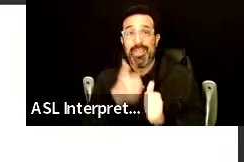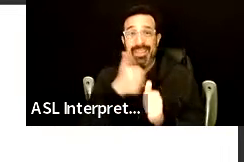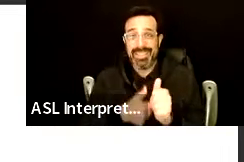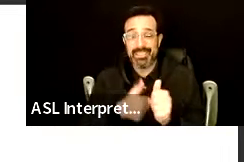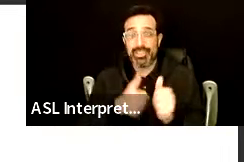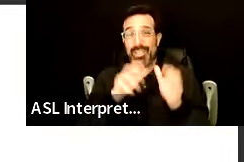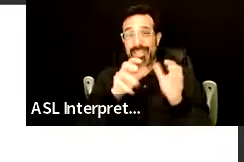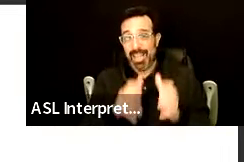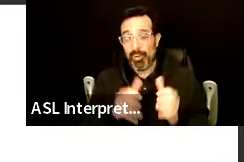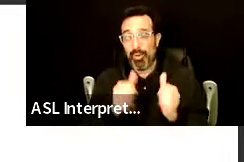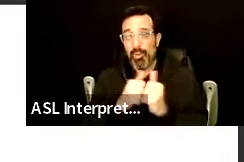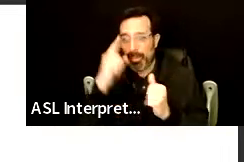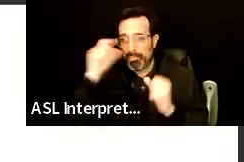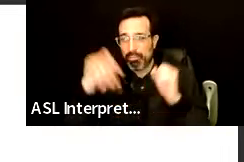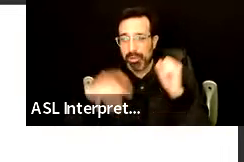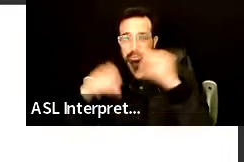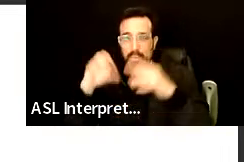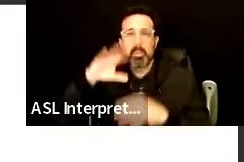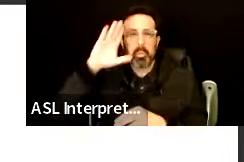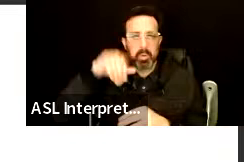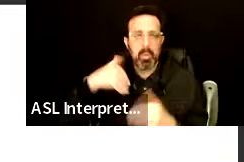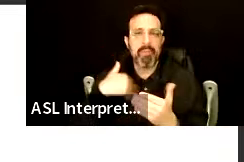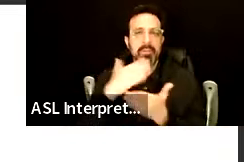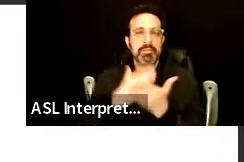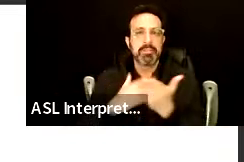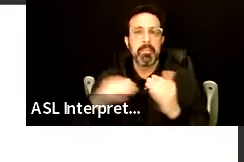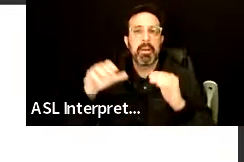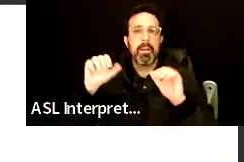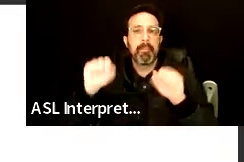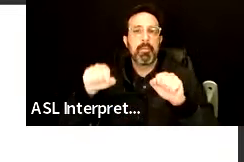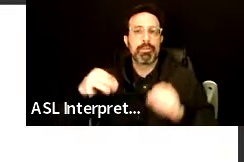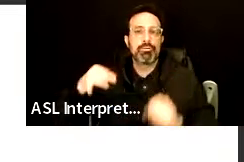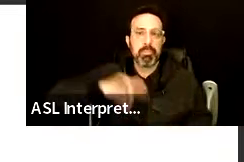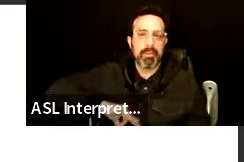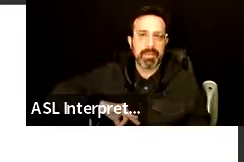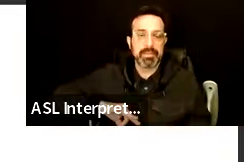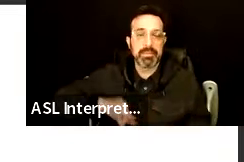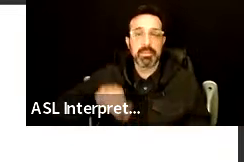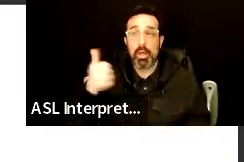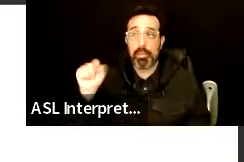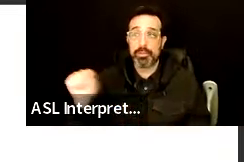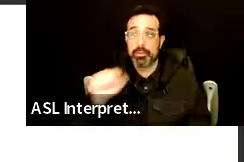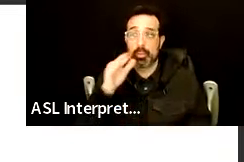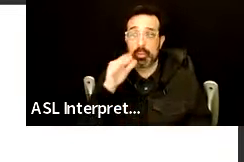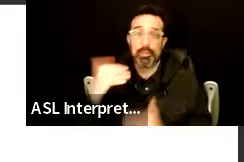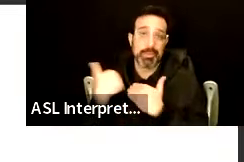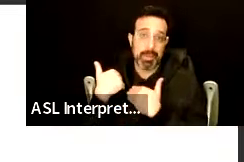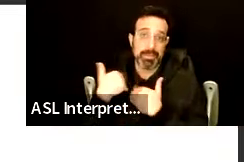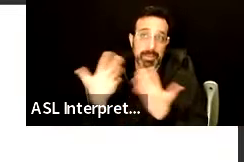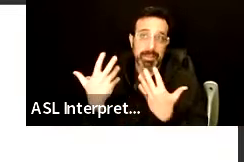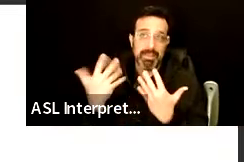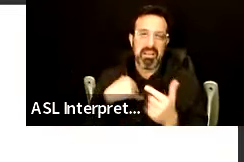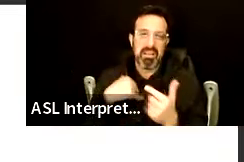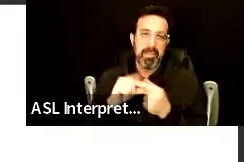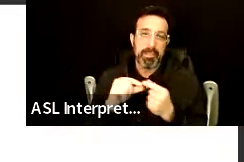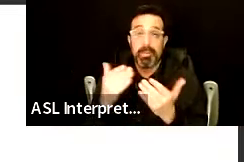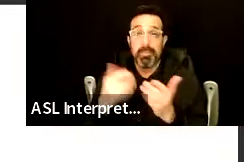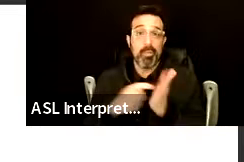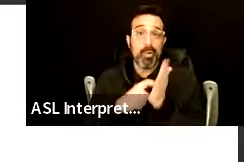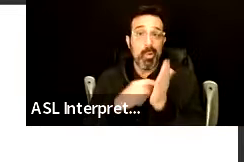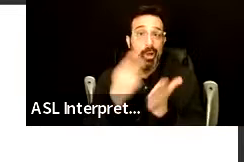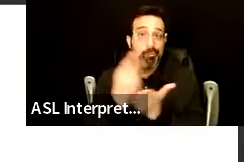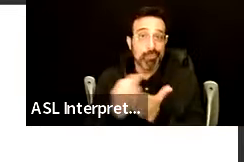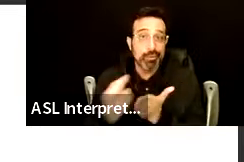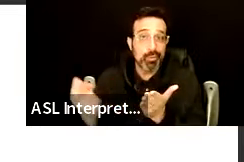category with a brainstorm, we know that there's some potential benefits that others are going to be responsible, as I mentioned, and they might require resources